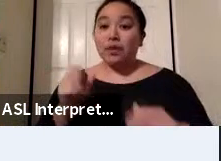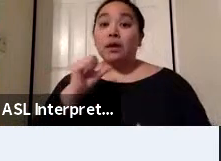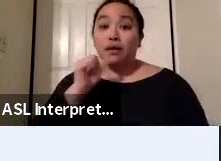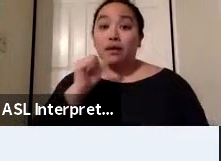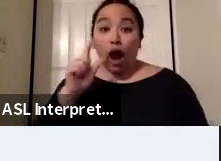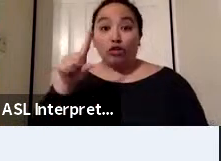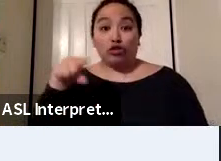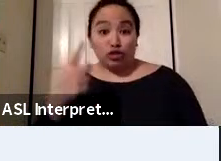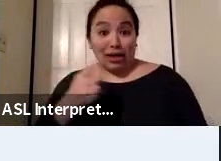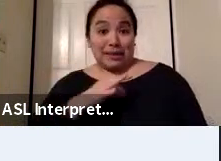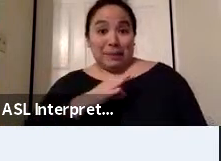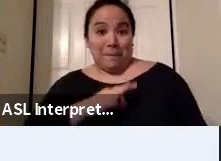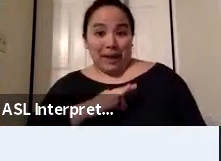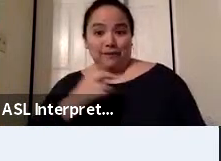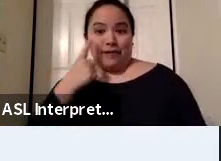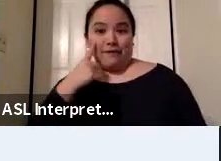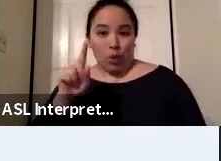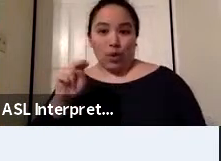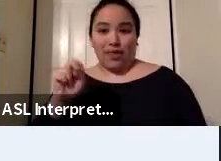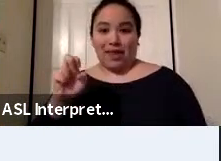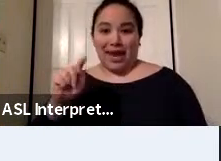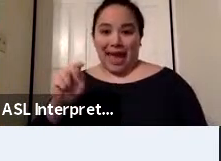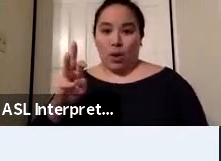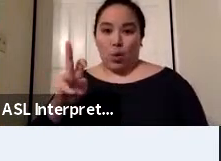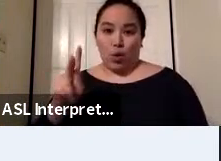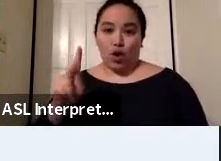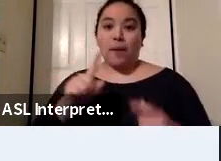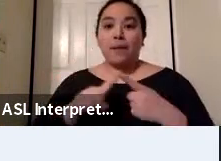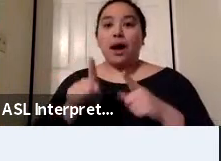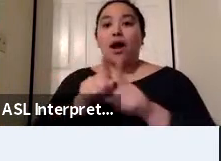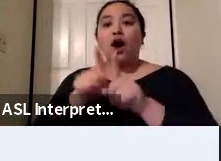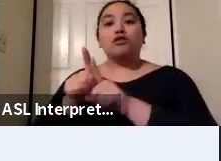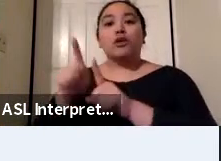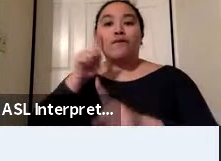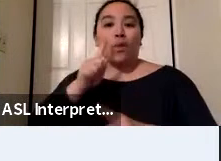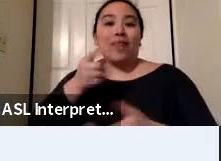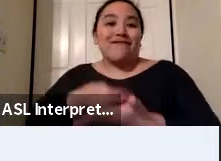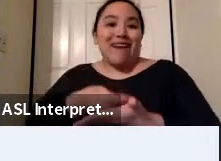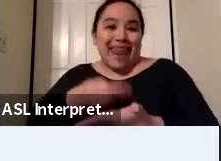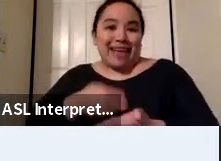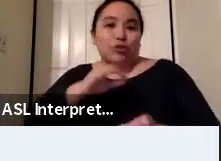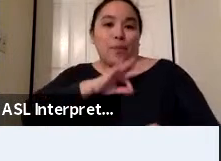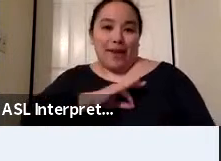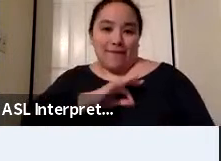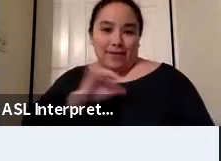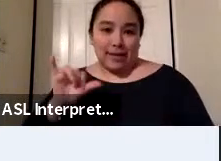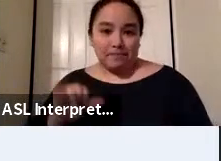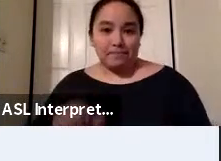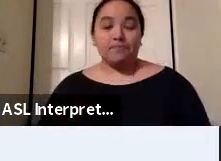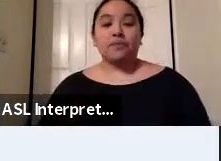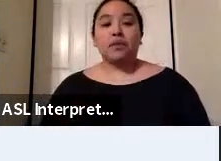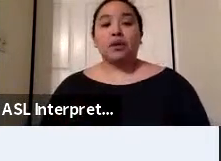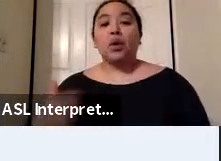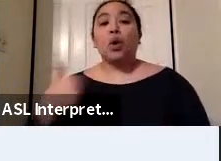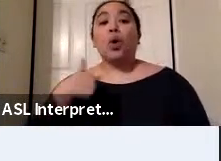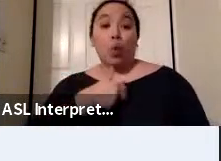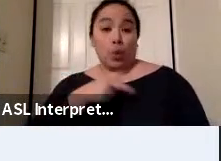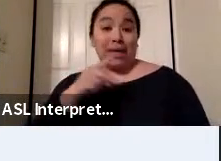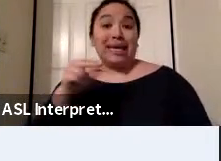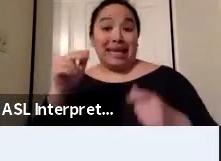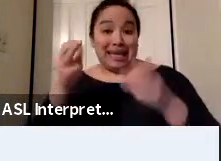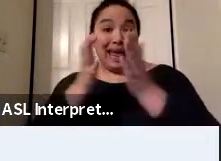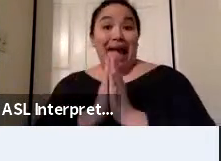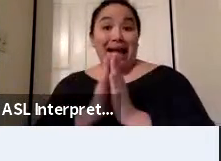just the benefits of the network, but the financial benefits as well. And so we asked each of